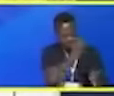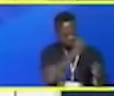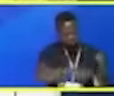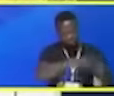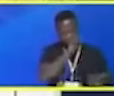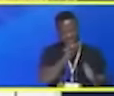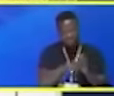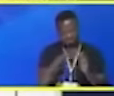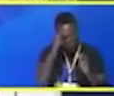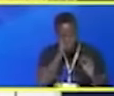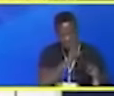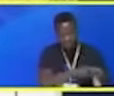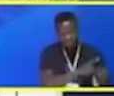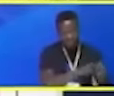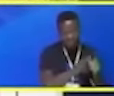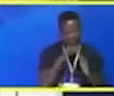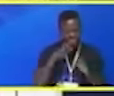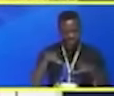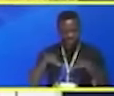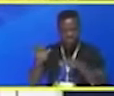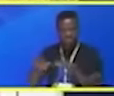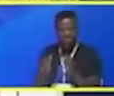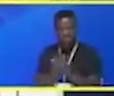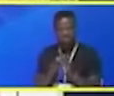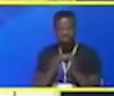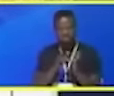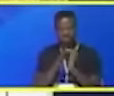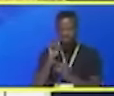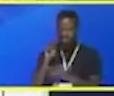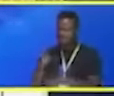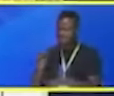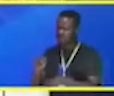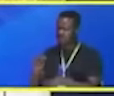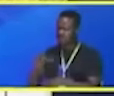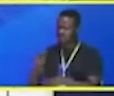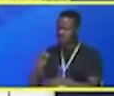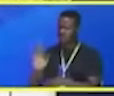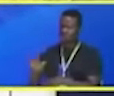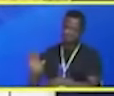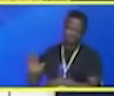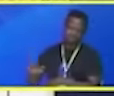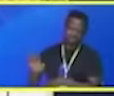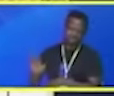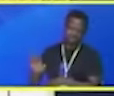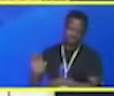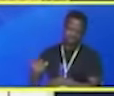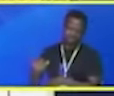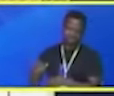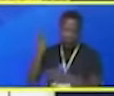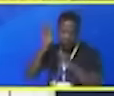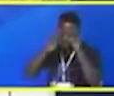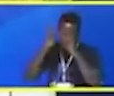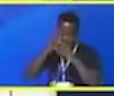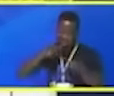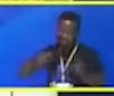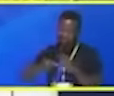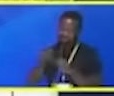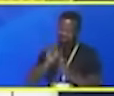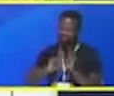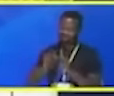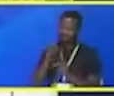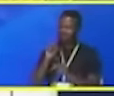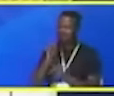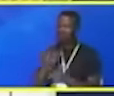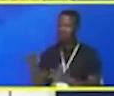the men sit, but the women can go around. And Jesus looked at her and said, Martha, Martha, you are worried and offended about many things. One thing, say